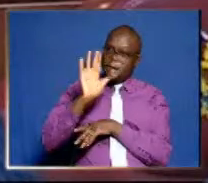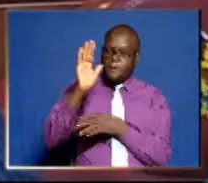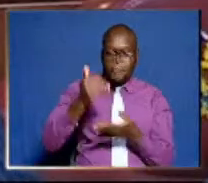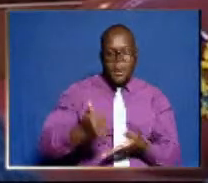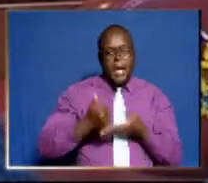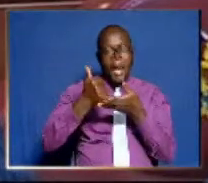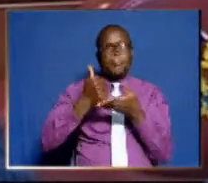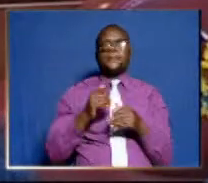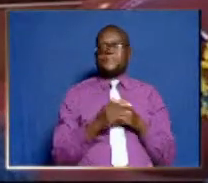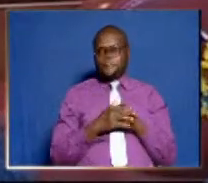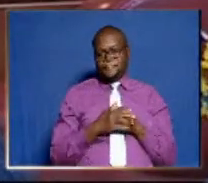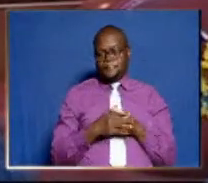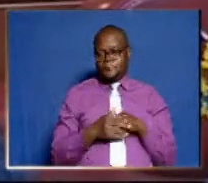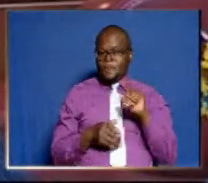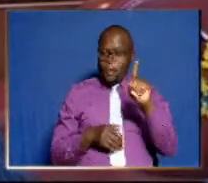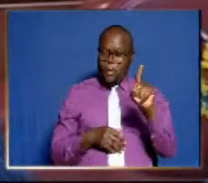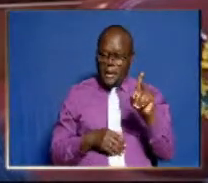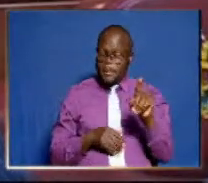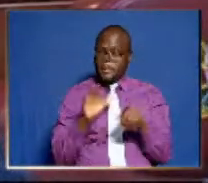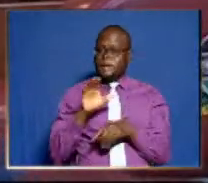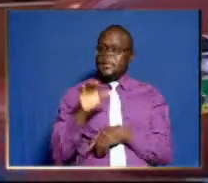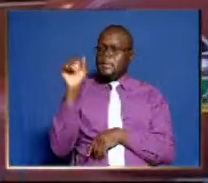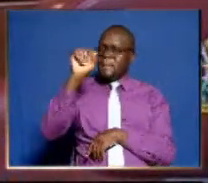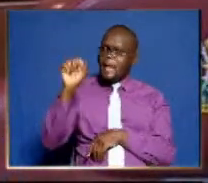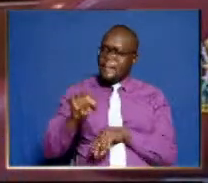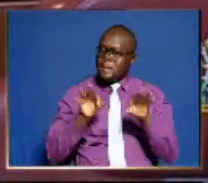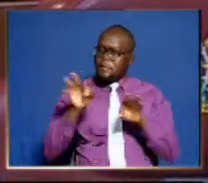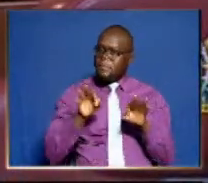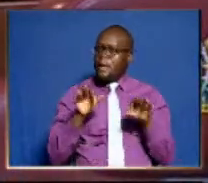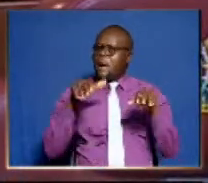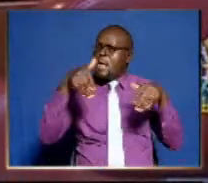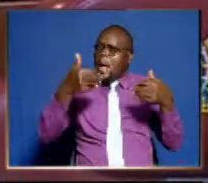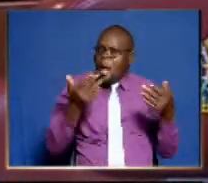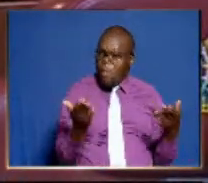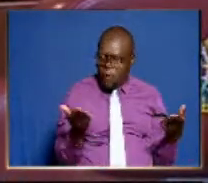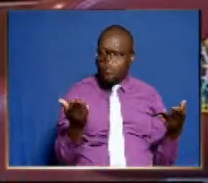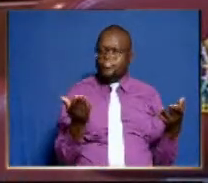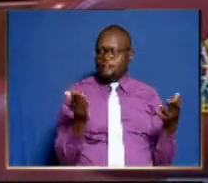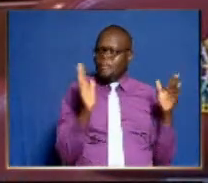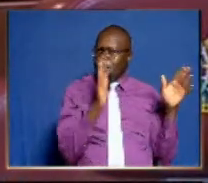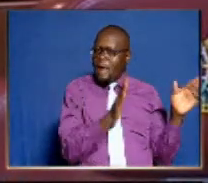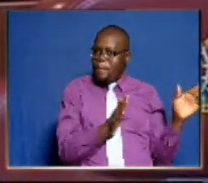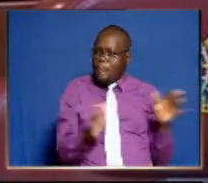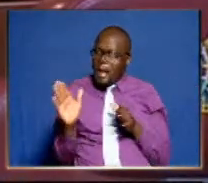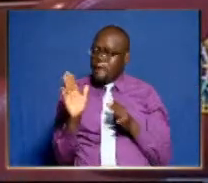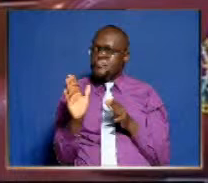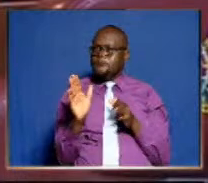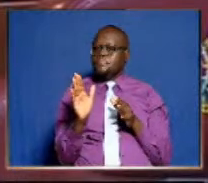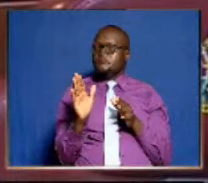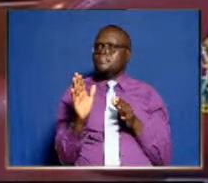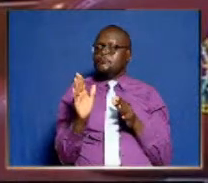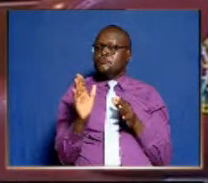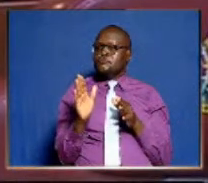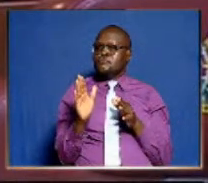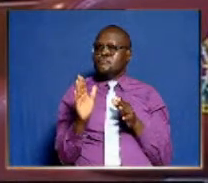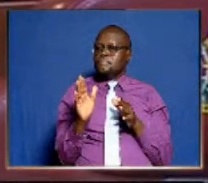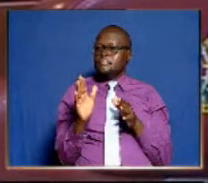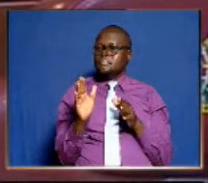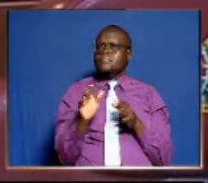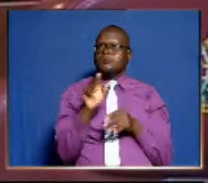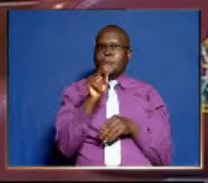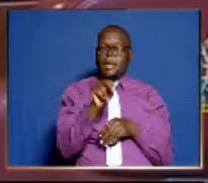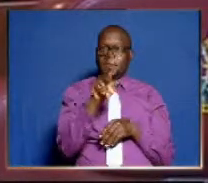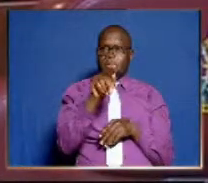guidance. Number 1, could the Cabinet Secretary explain the criteria intended to be applied by the National